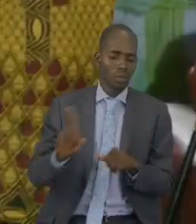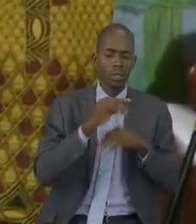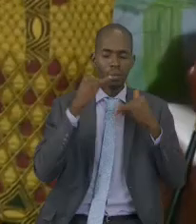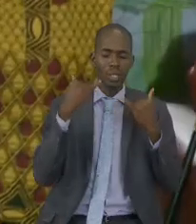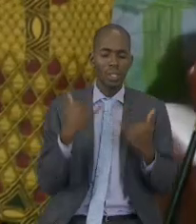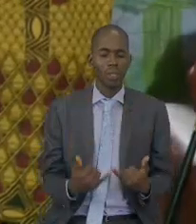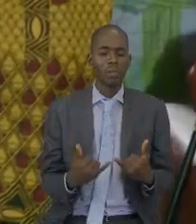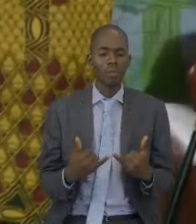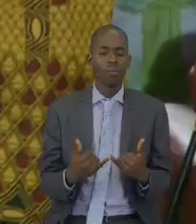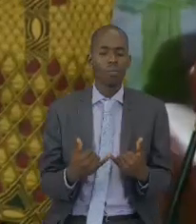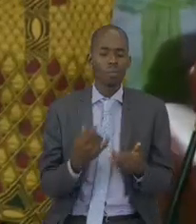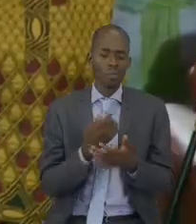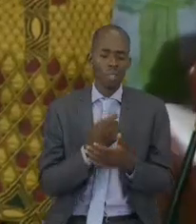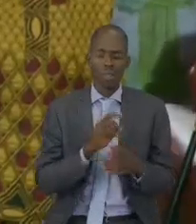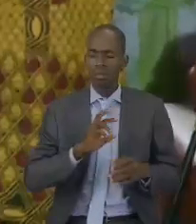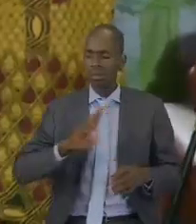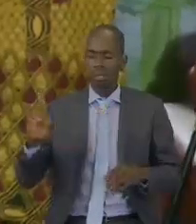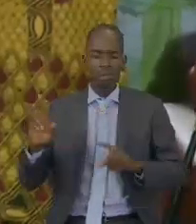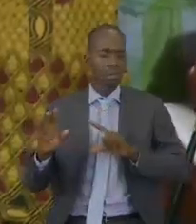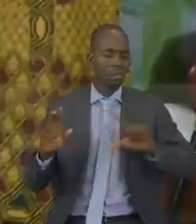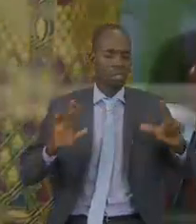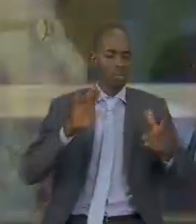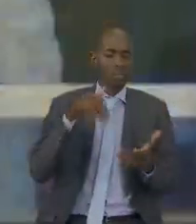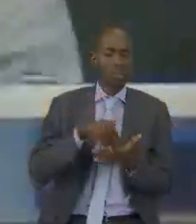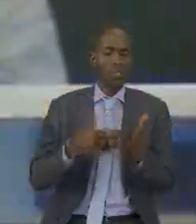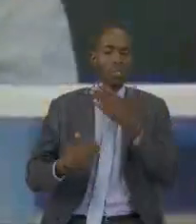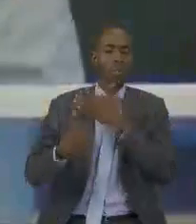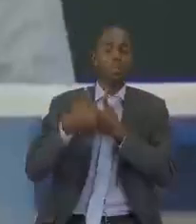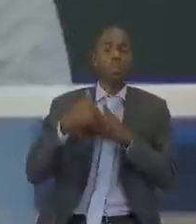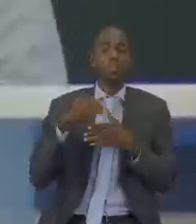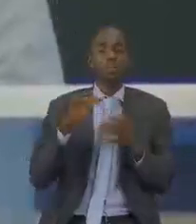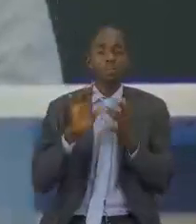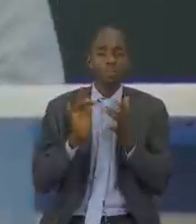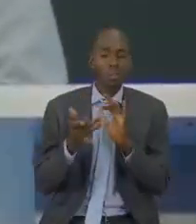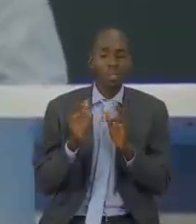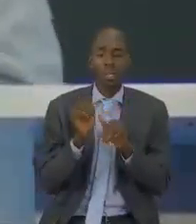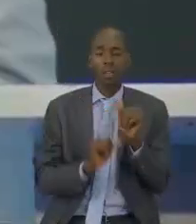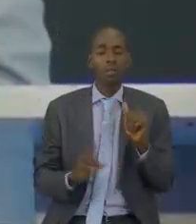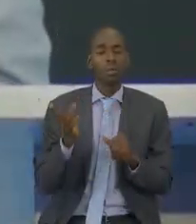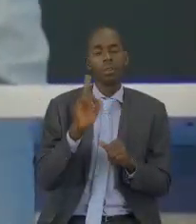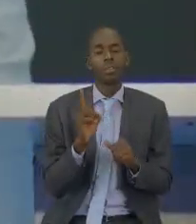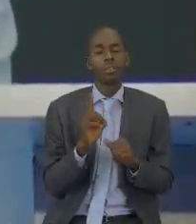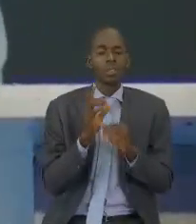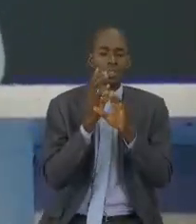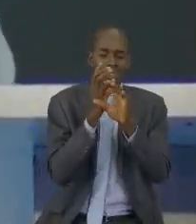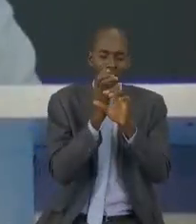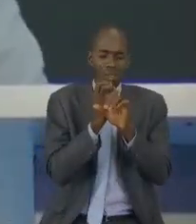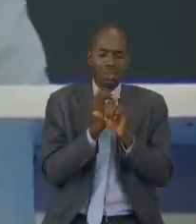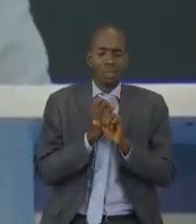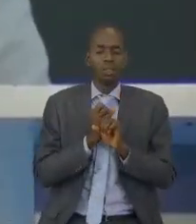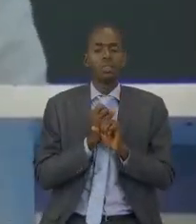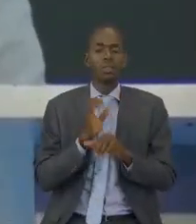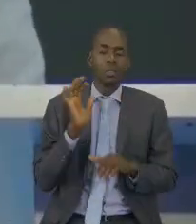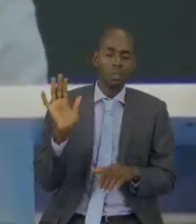now. Right, left, center, at the back, online, everywhere, receive